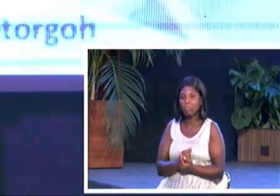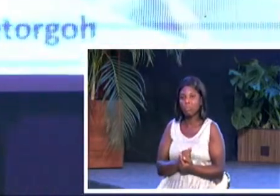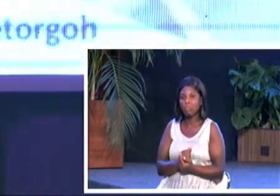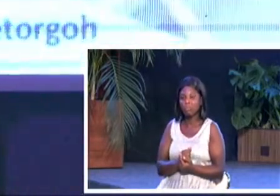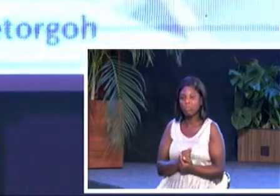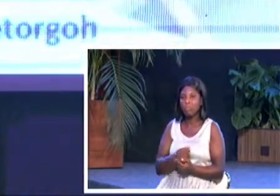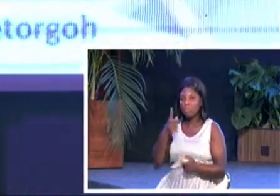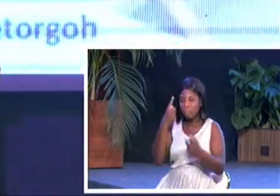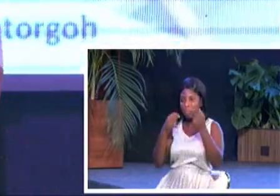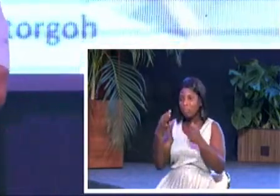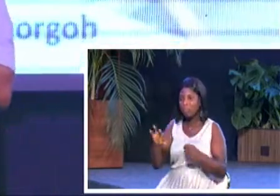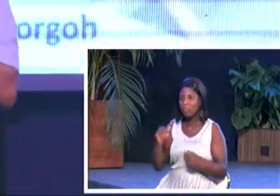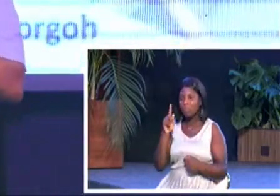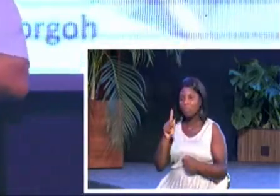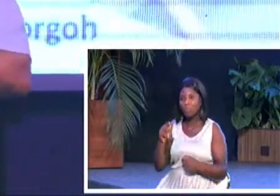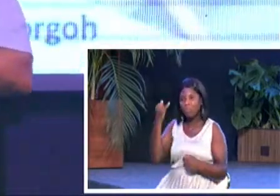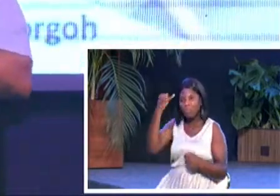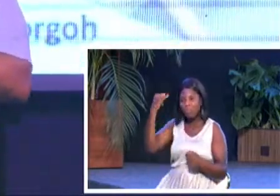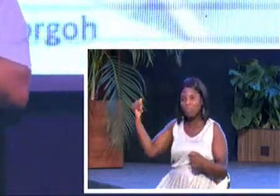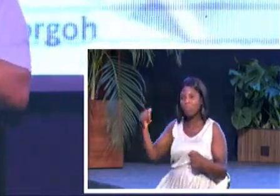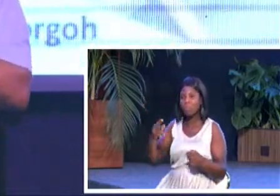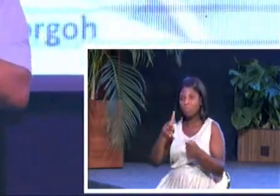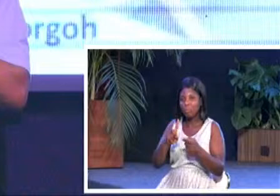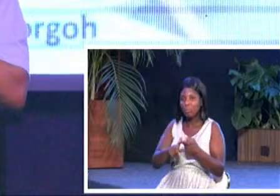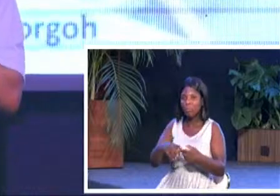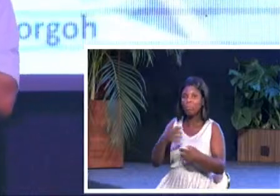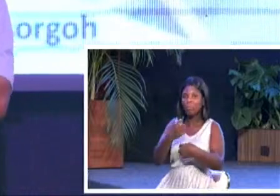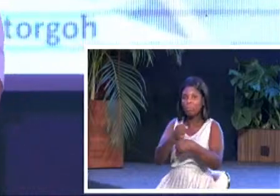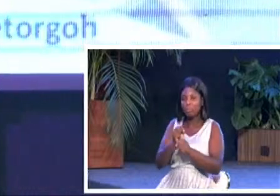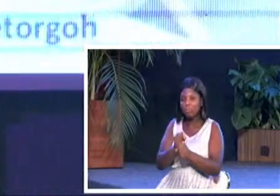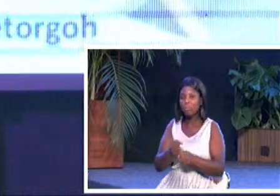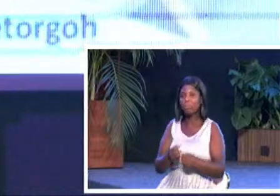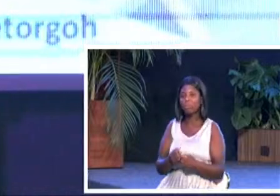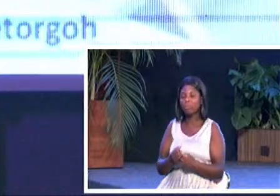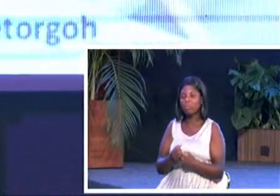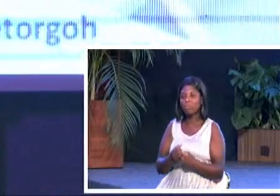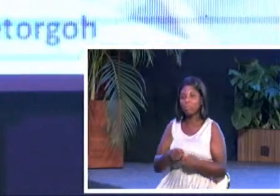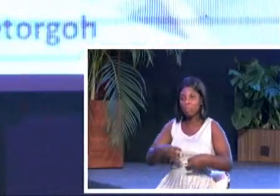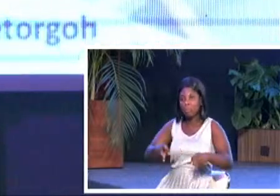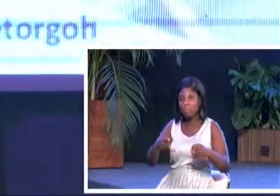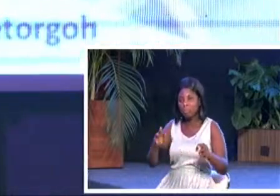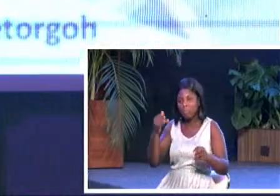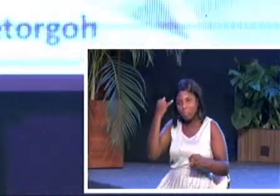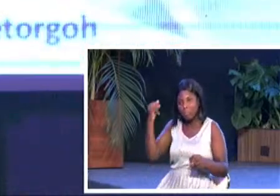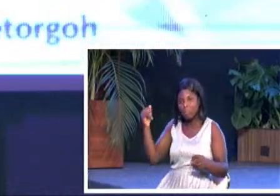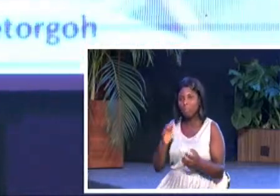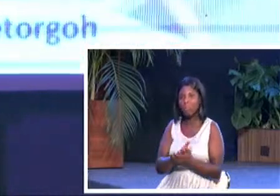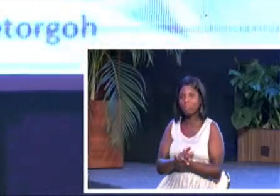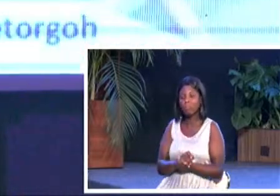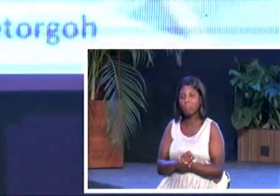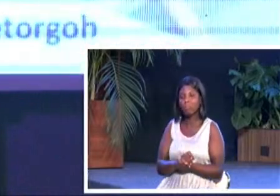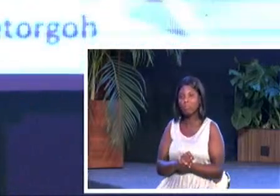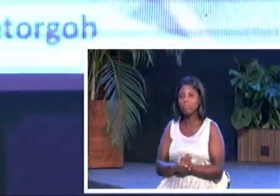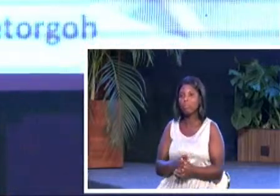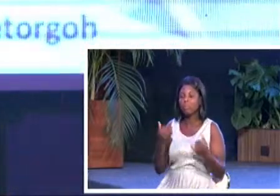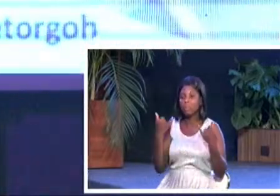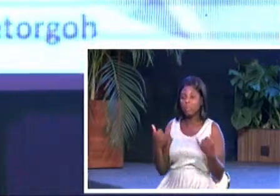one idea to create a marketplace for apps. Just one idea. Now,